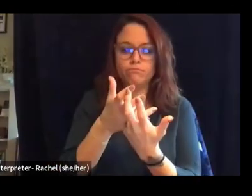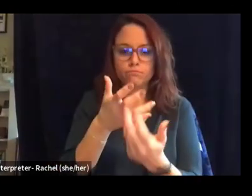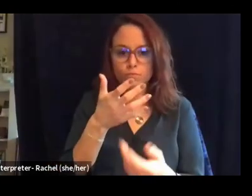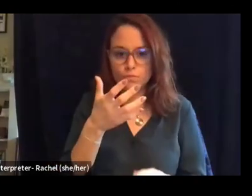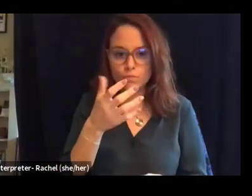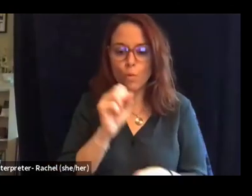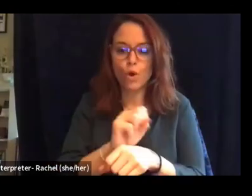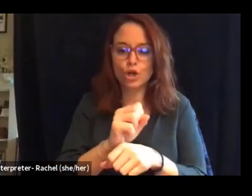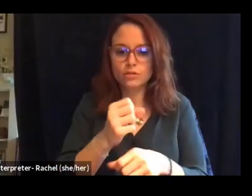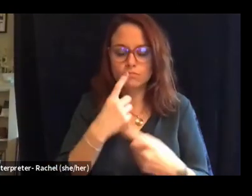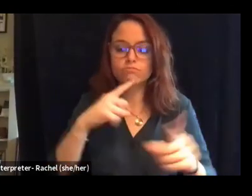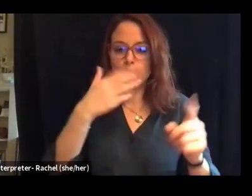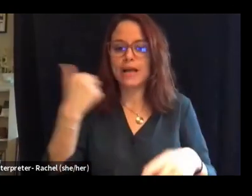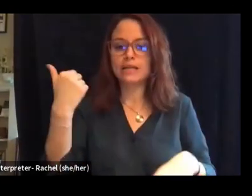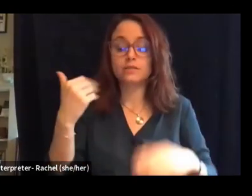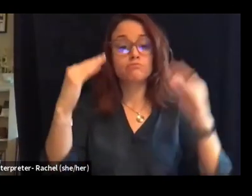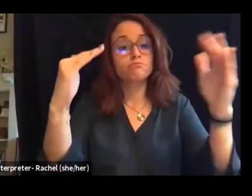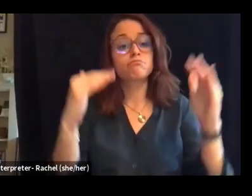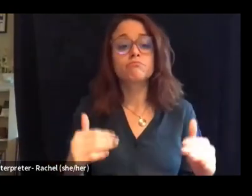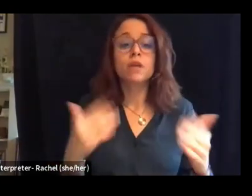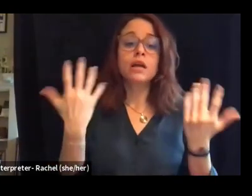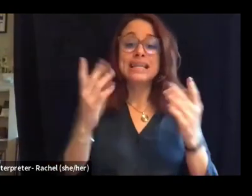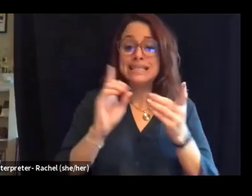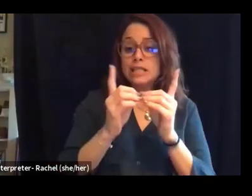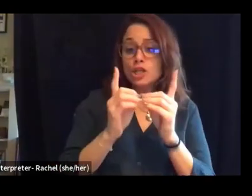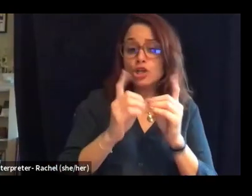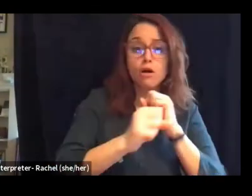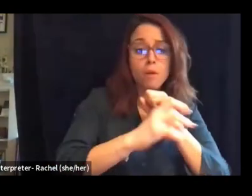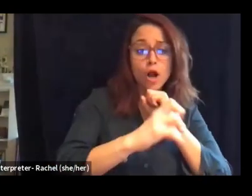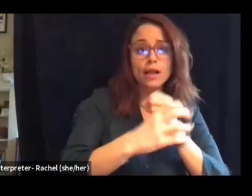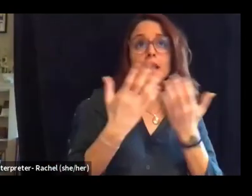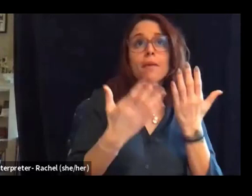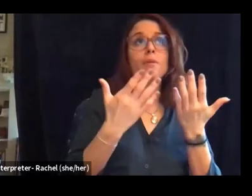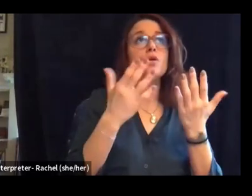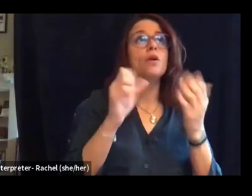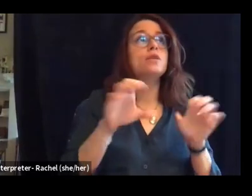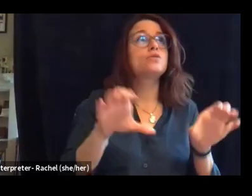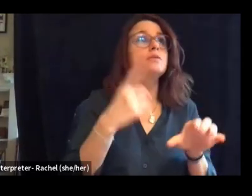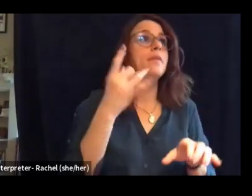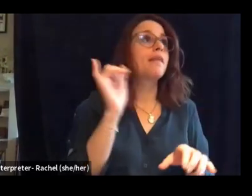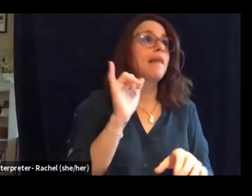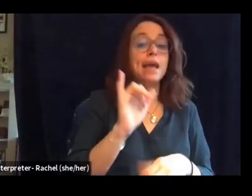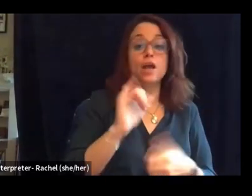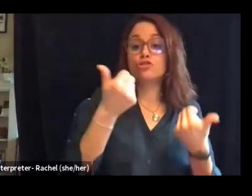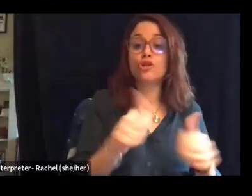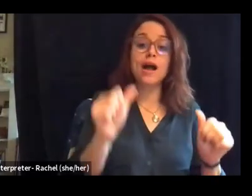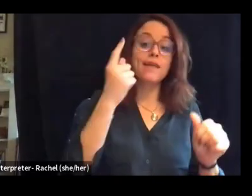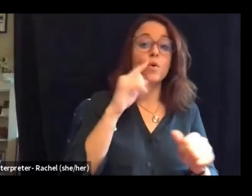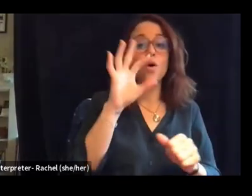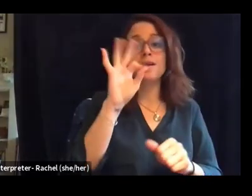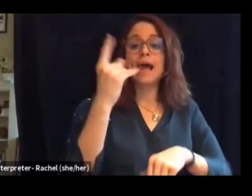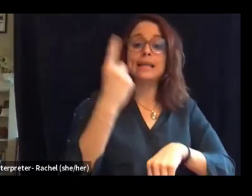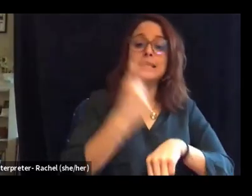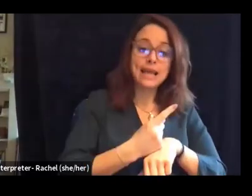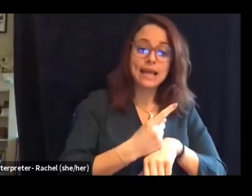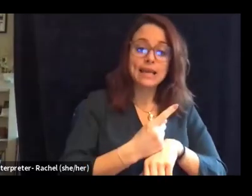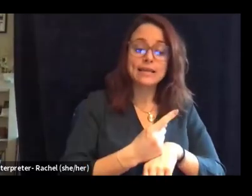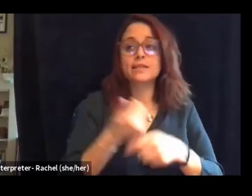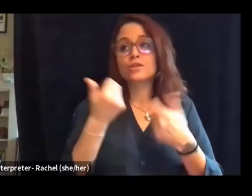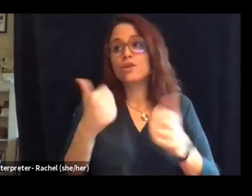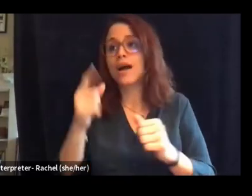marketing, try it for 90 days or try it for 30 days and then pivot. Try it for another 30 days and then pivot, and so